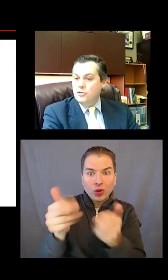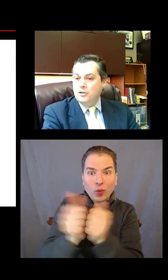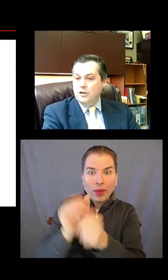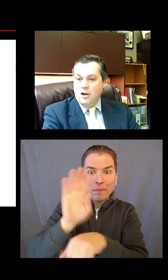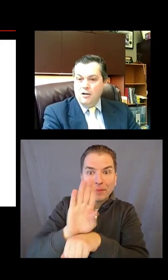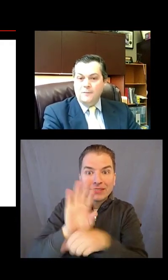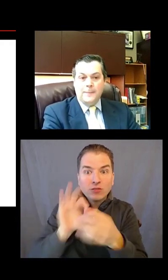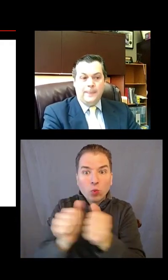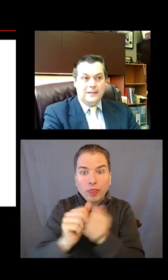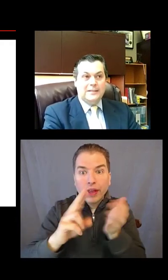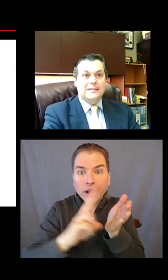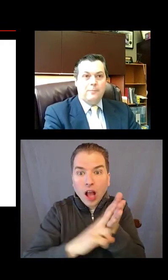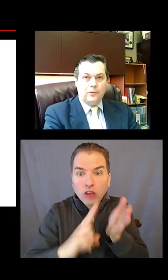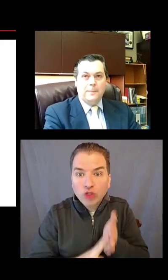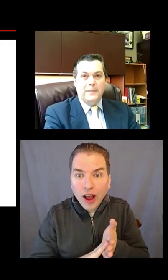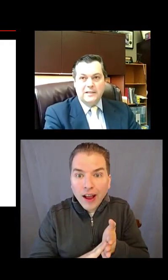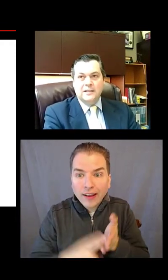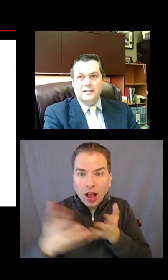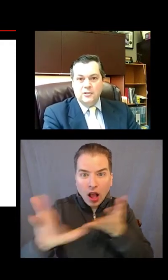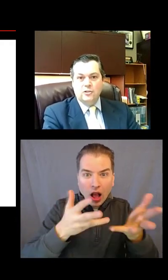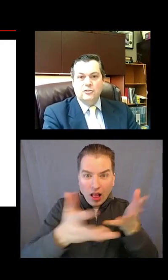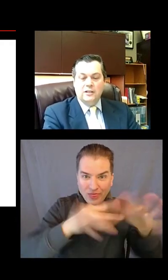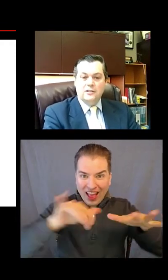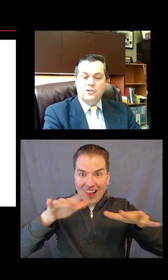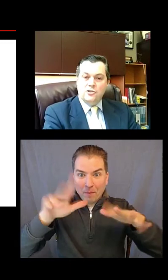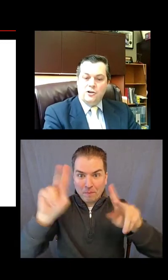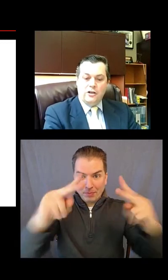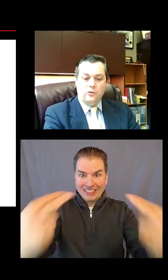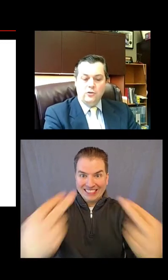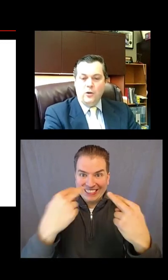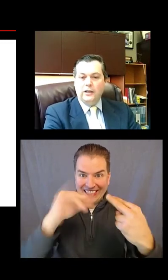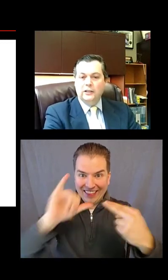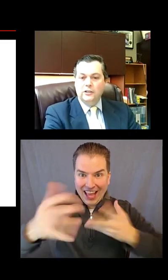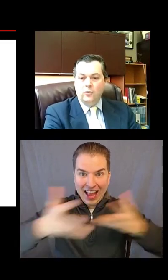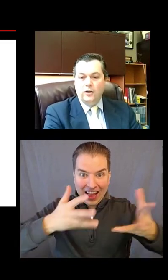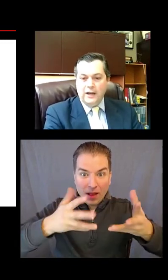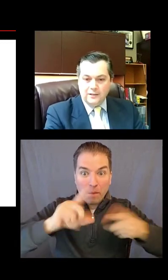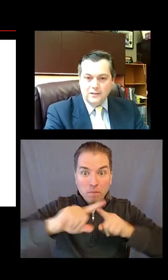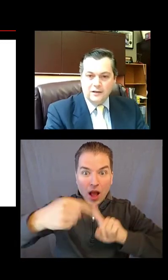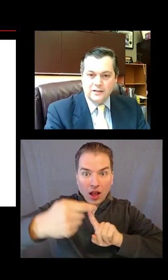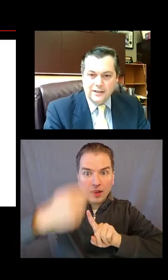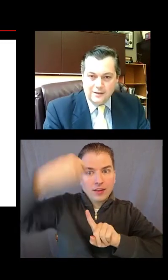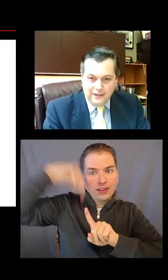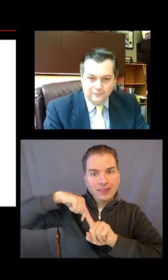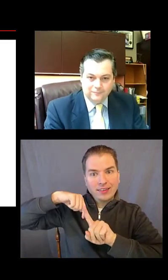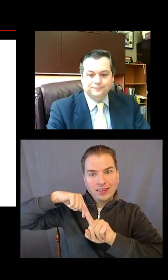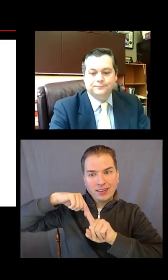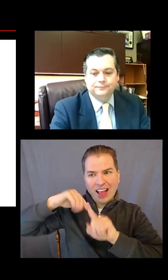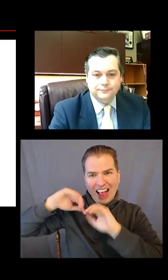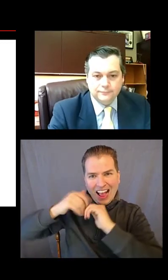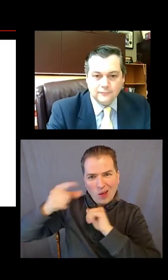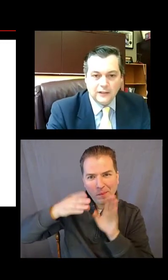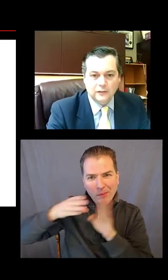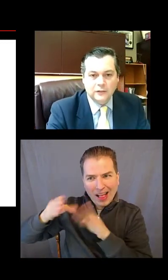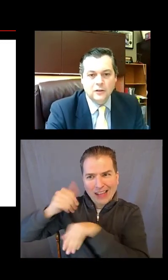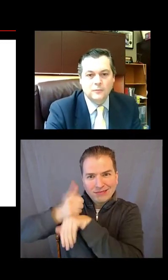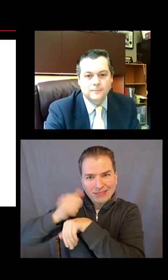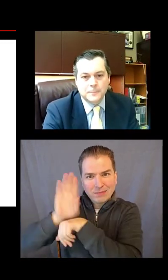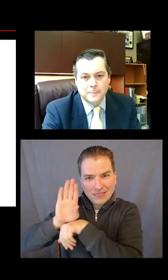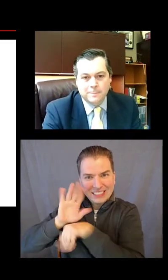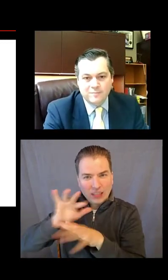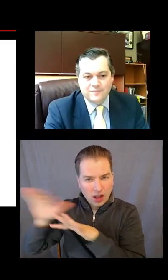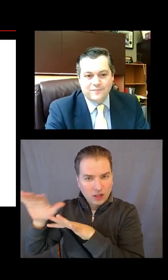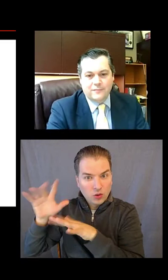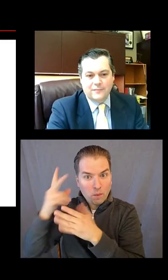And those are all separate business issues that, as an attorney, when you walk in the door, I start to think about.